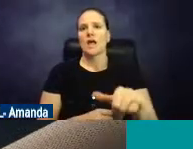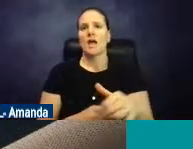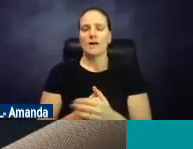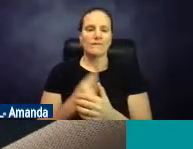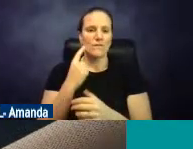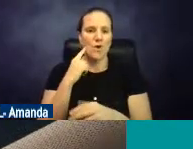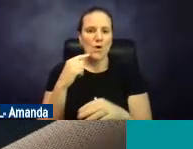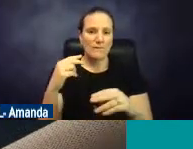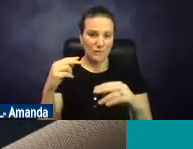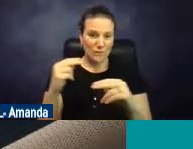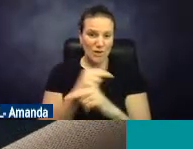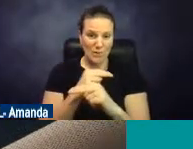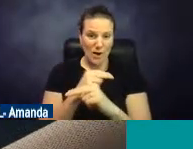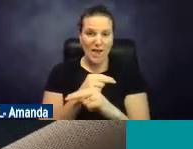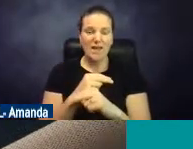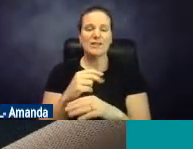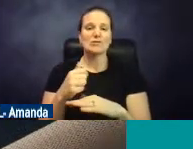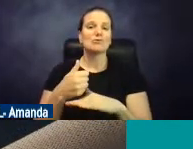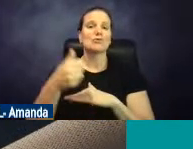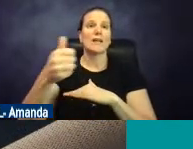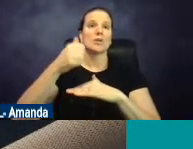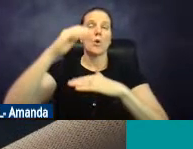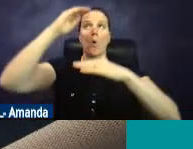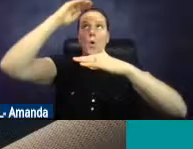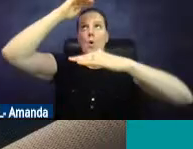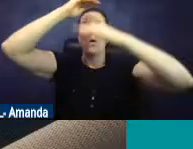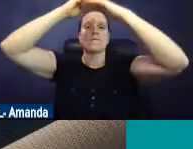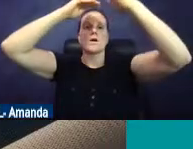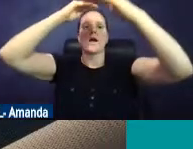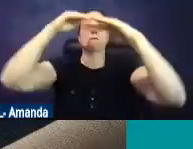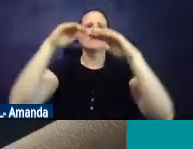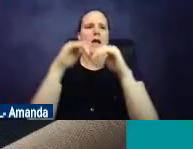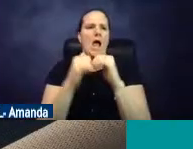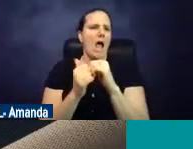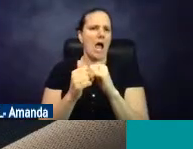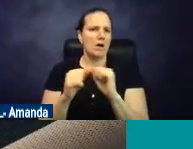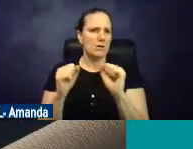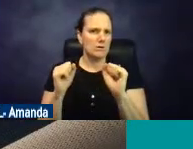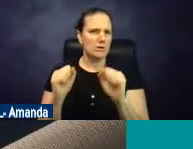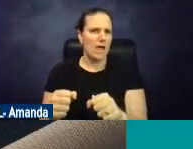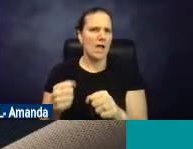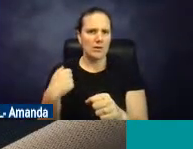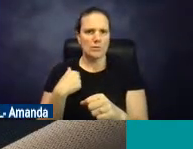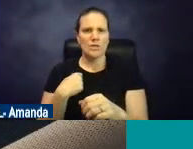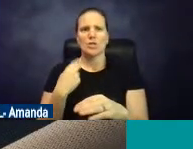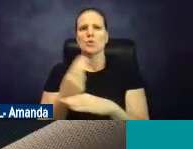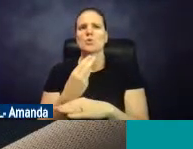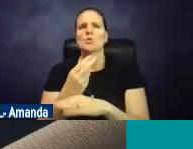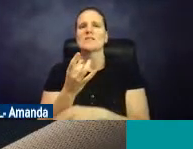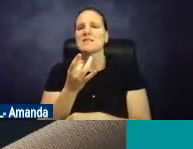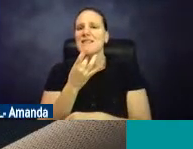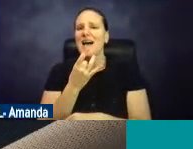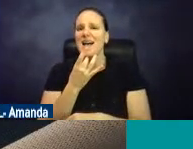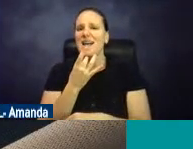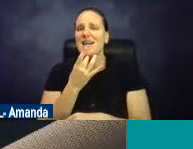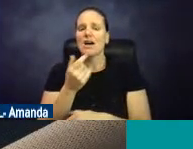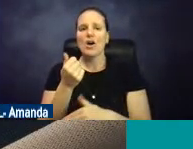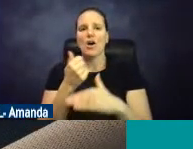freeway and transit that go overhead, how we might treat the light underneath